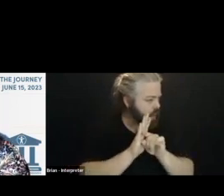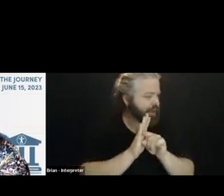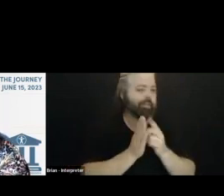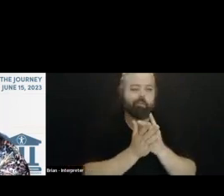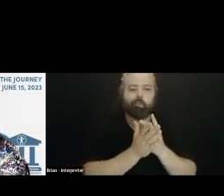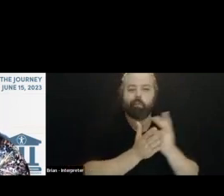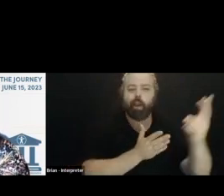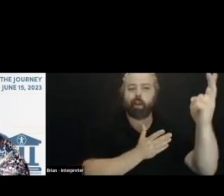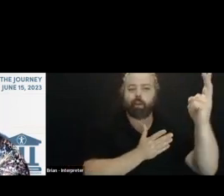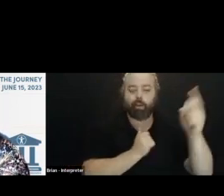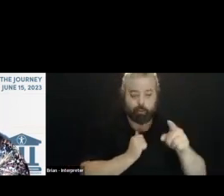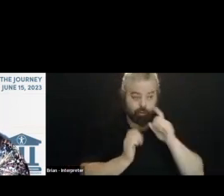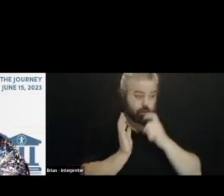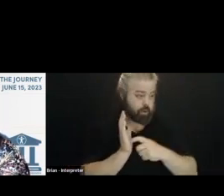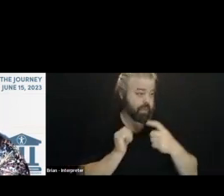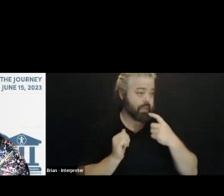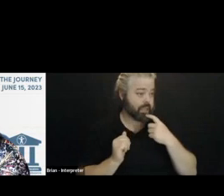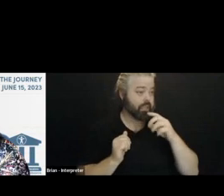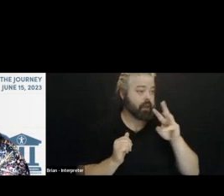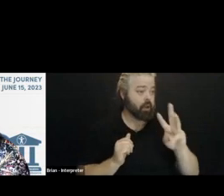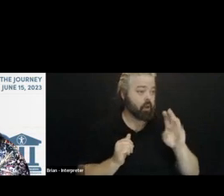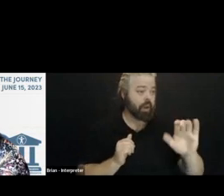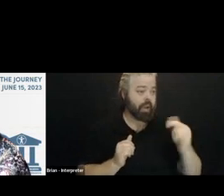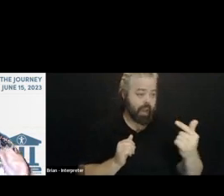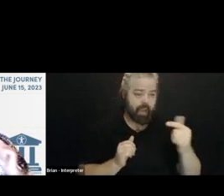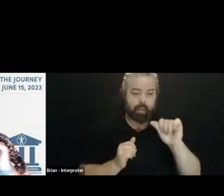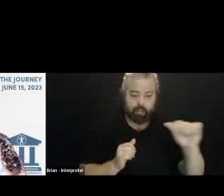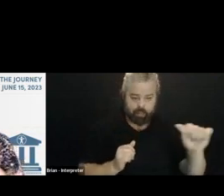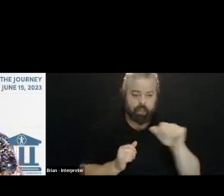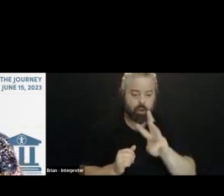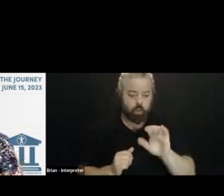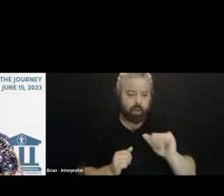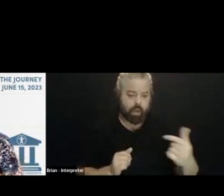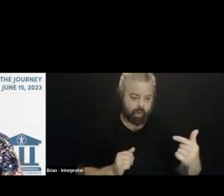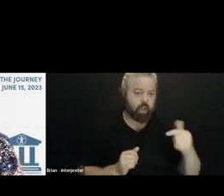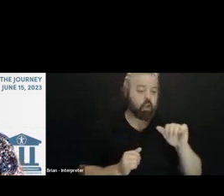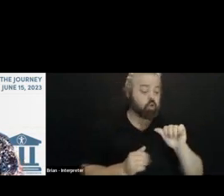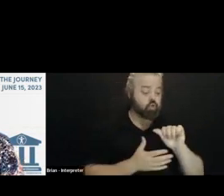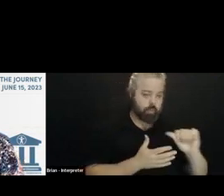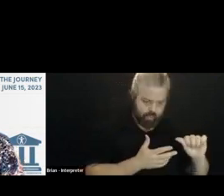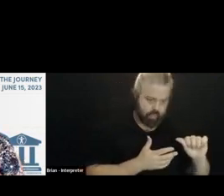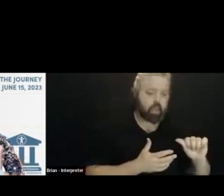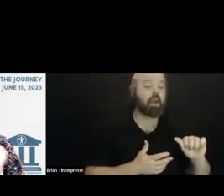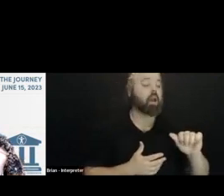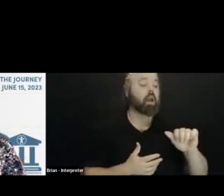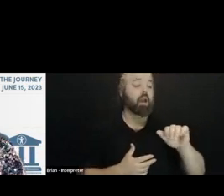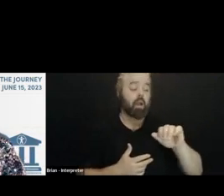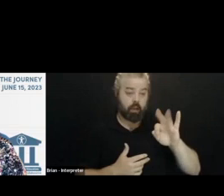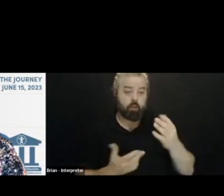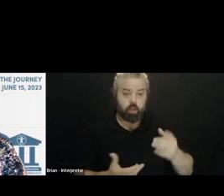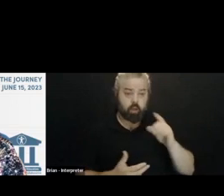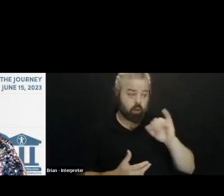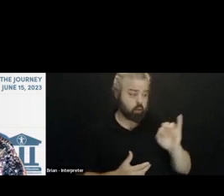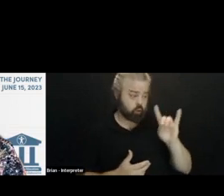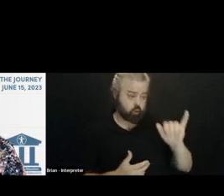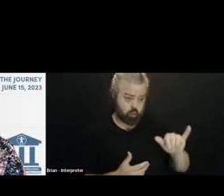that it says WCAG AA and WCAG AAA. If you were here in Judy's presentation at the very beginning, she